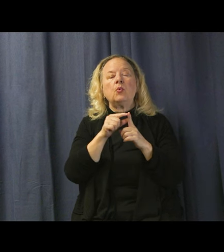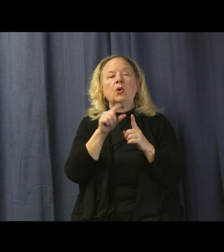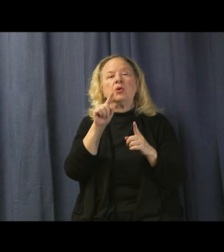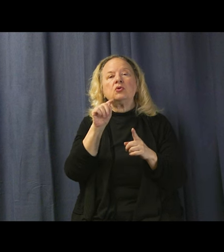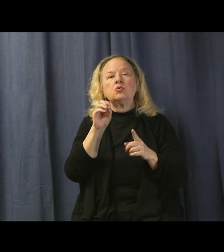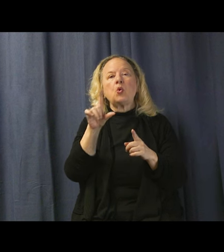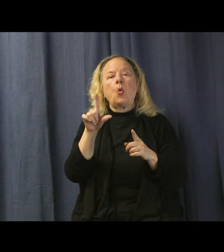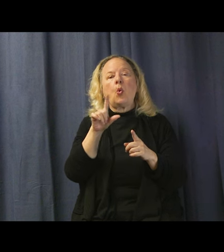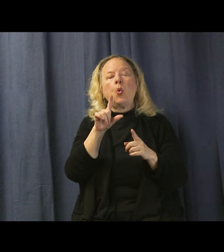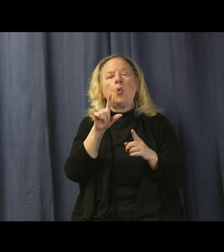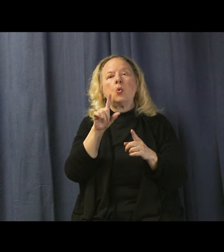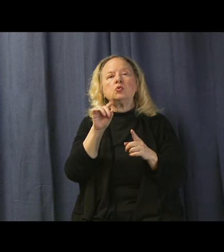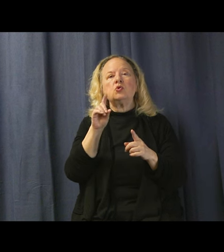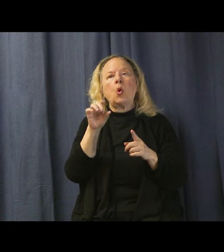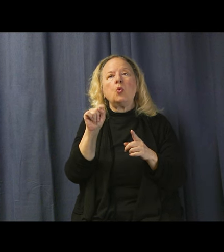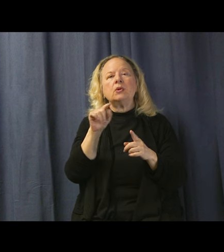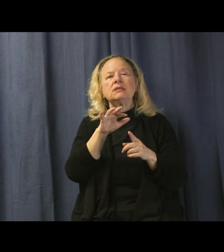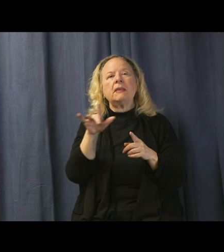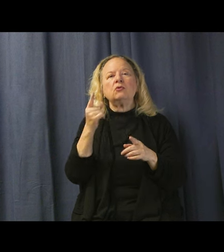is spelled correctly?